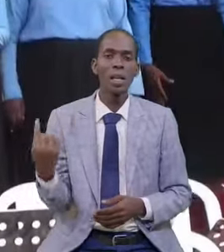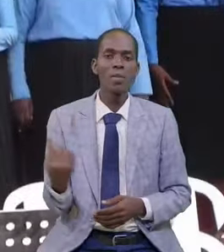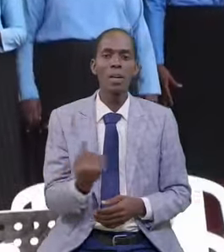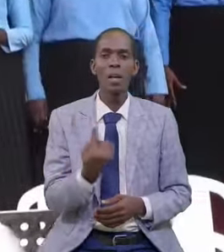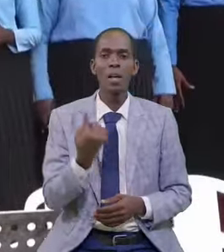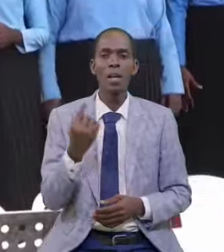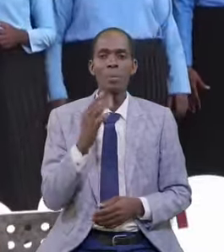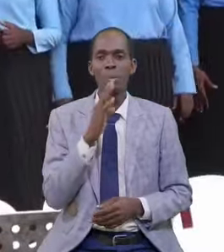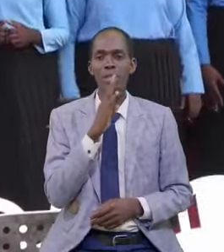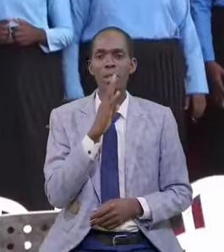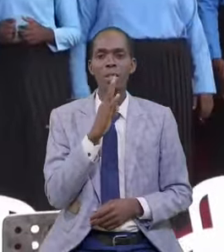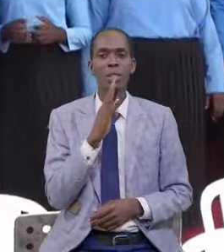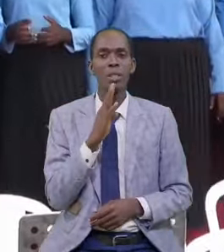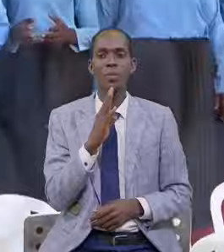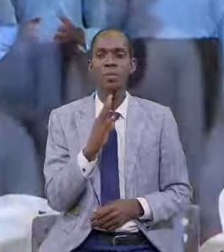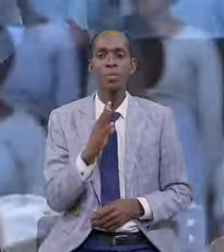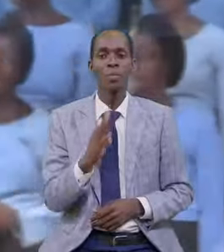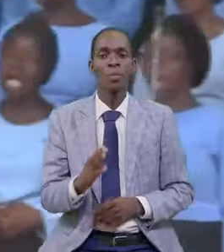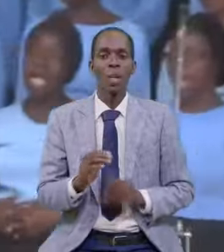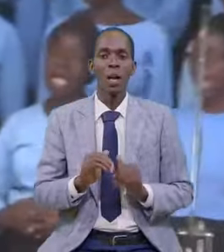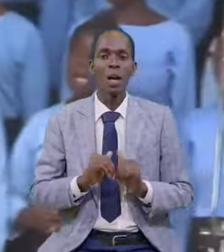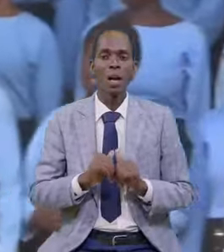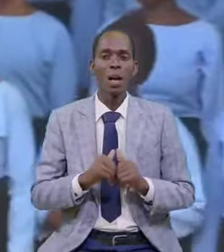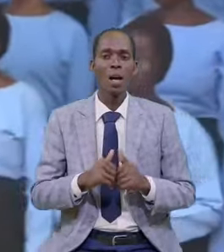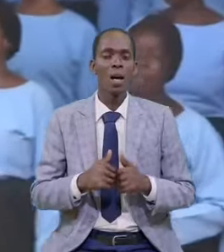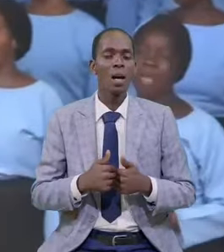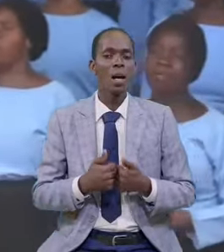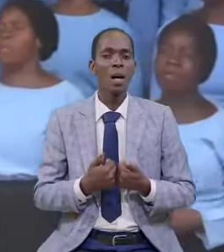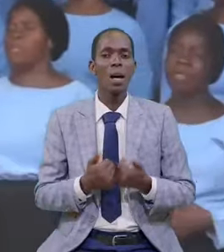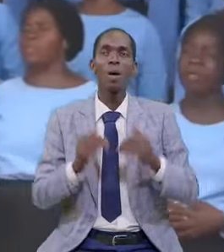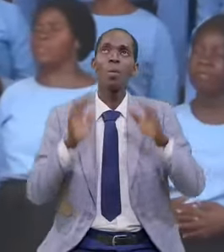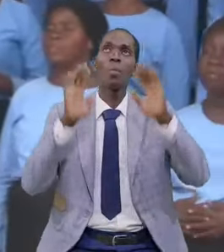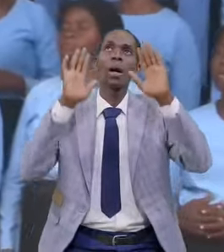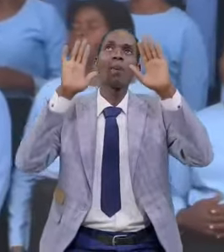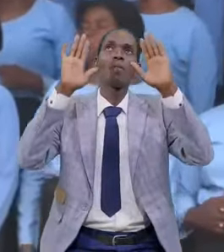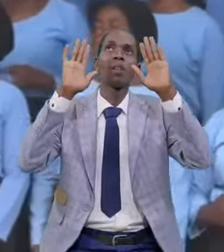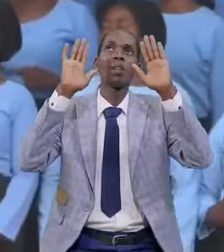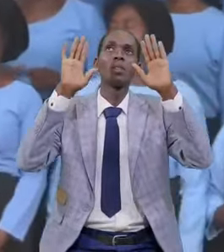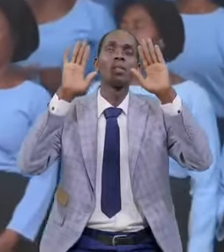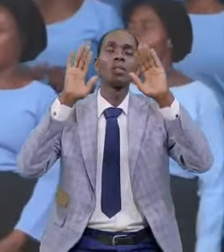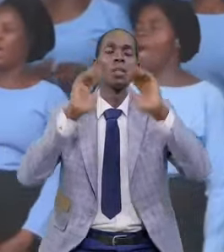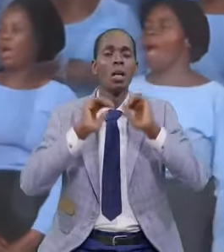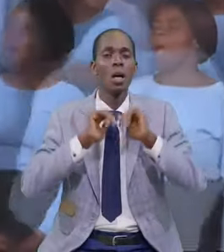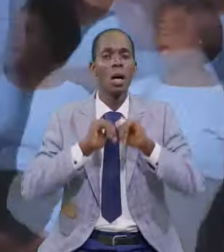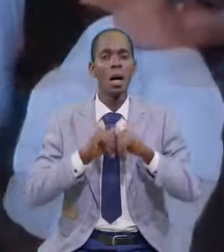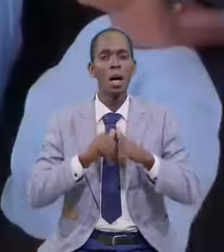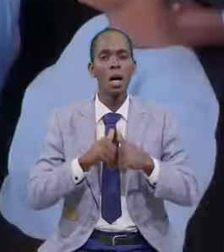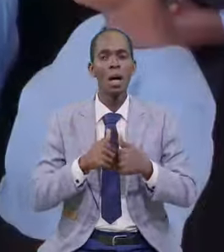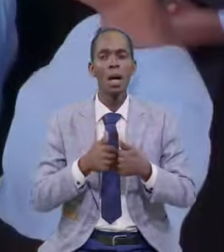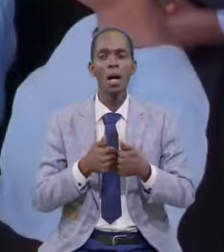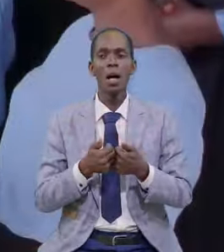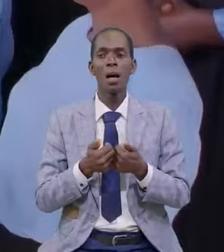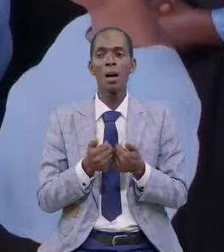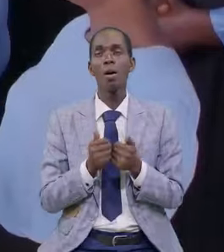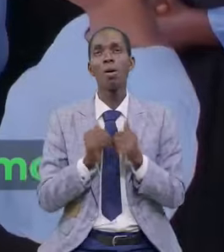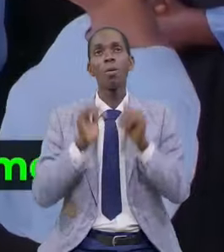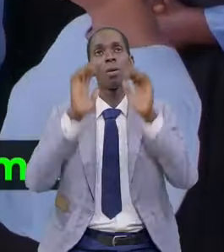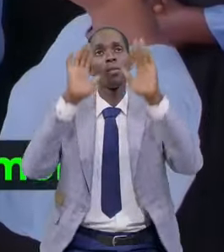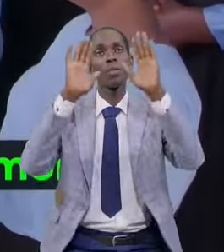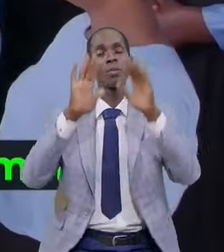shall where sing how marous how